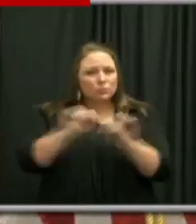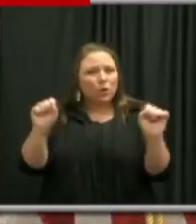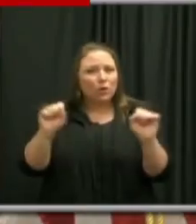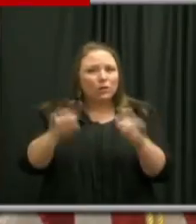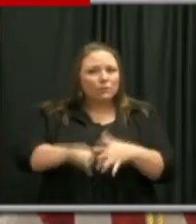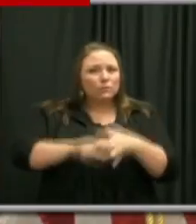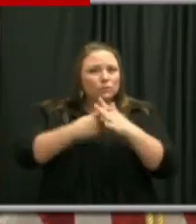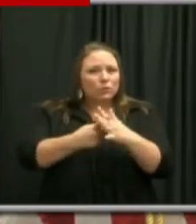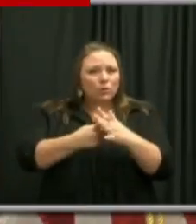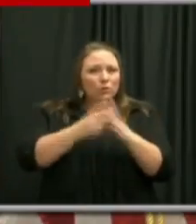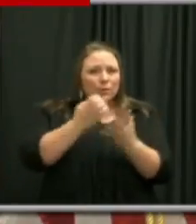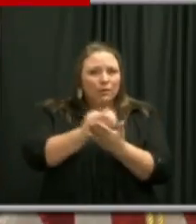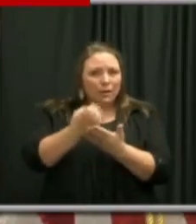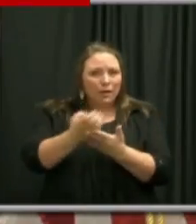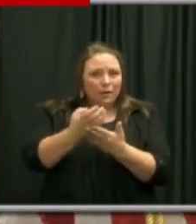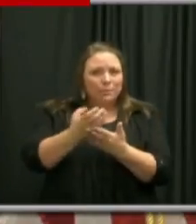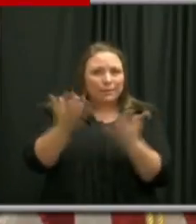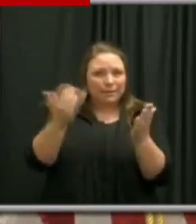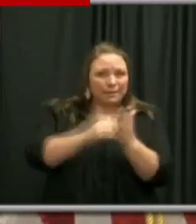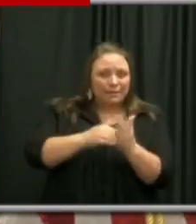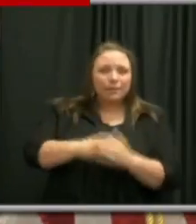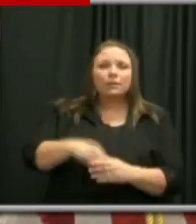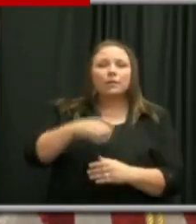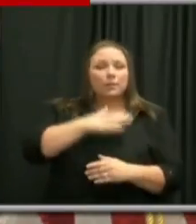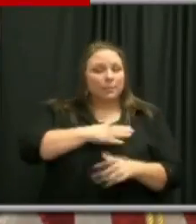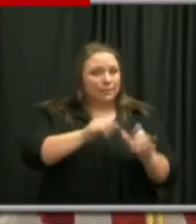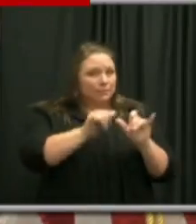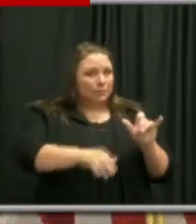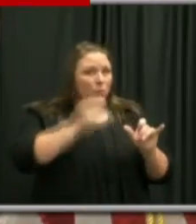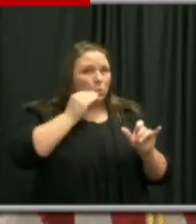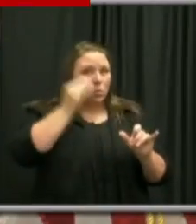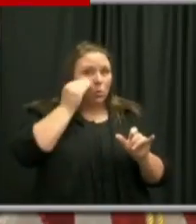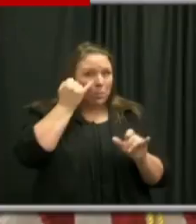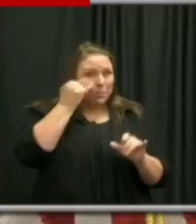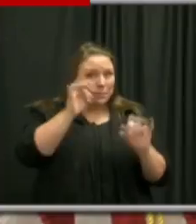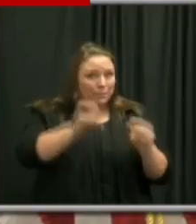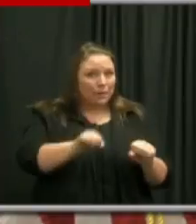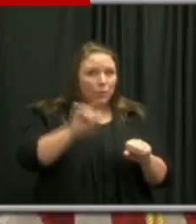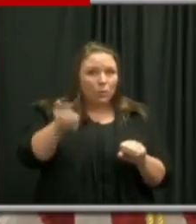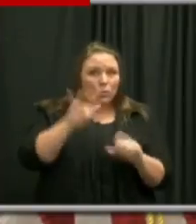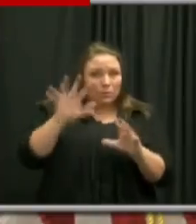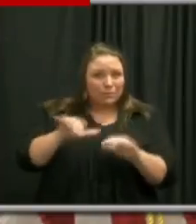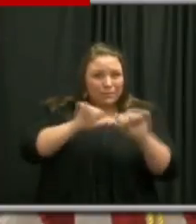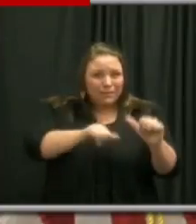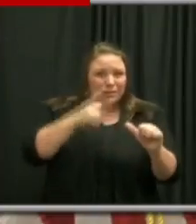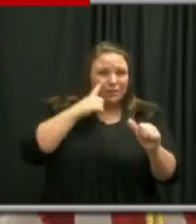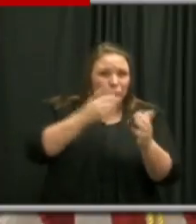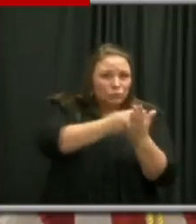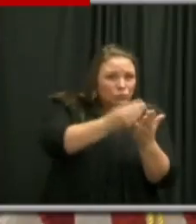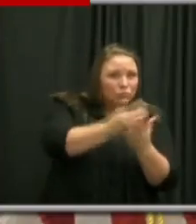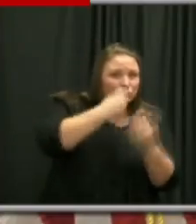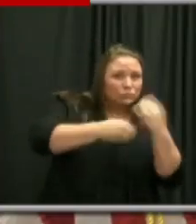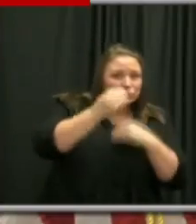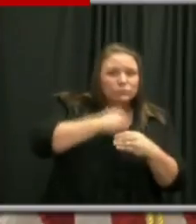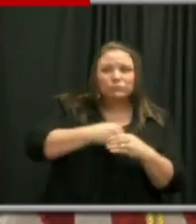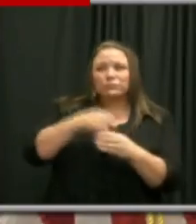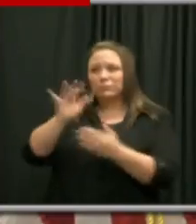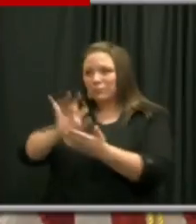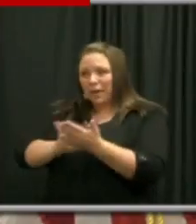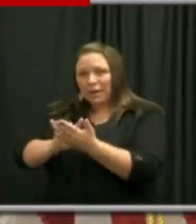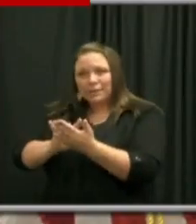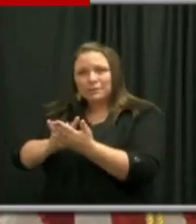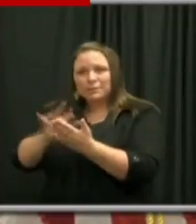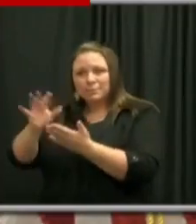Now, please continue to remain at home whenever possible and only leave your home to run essential errands. And remember to wear face coverings